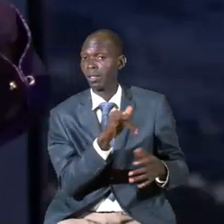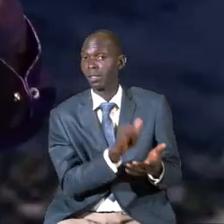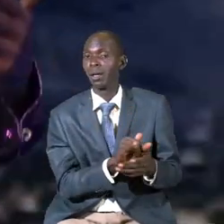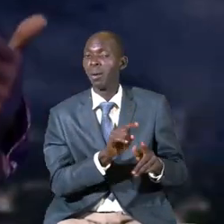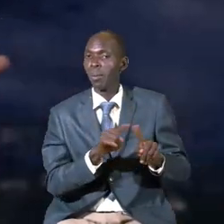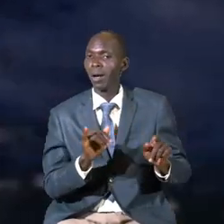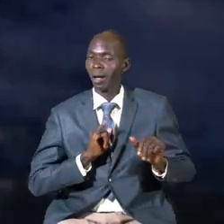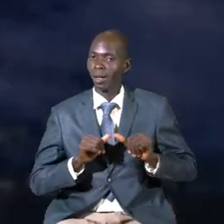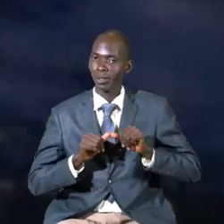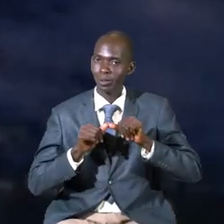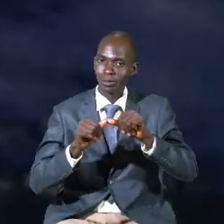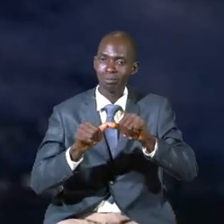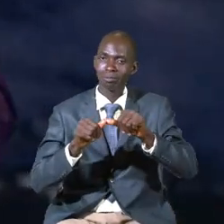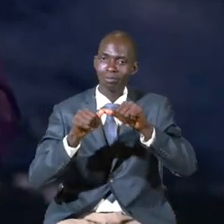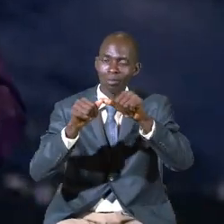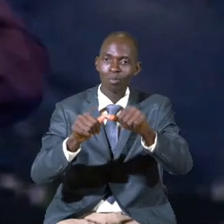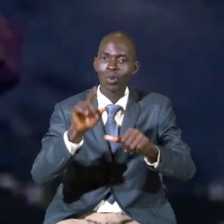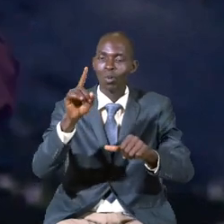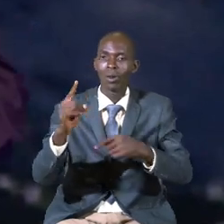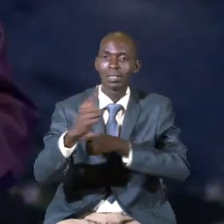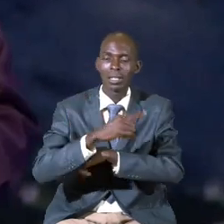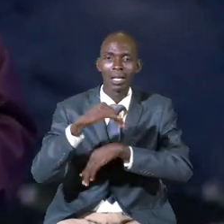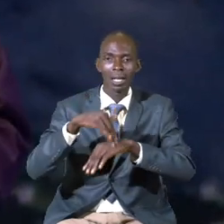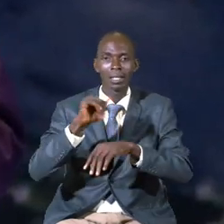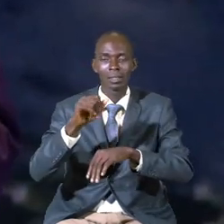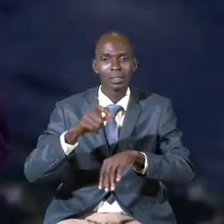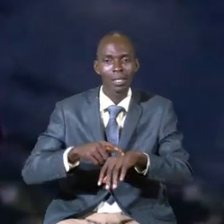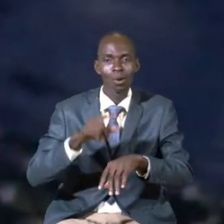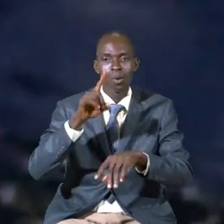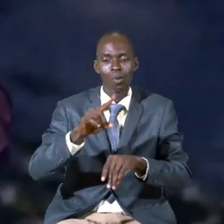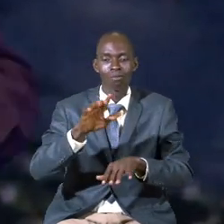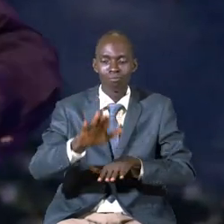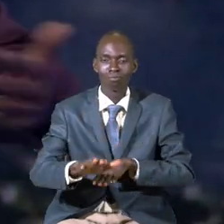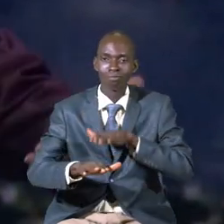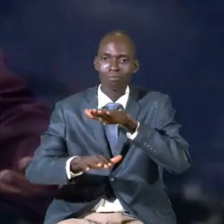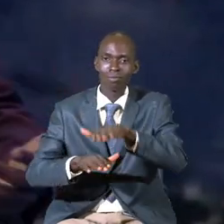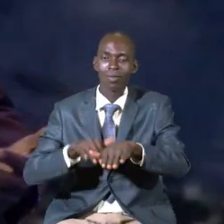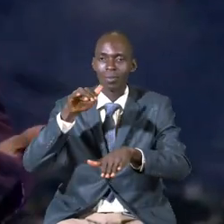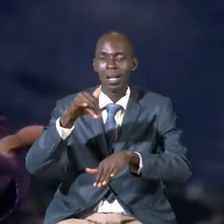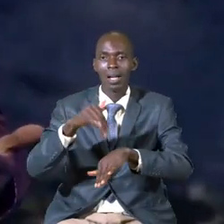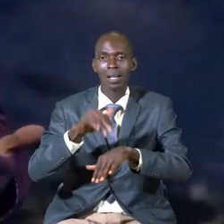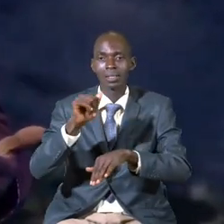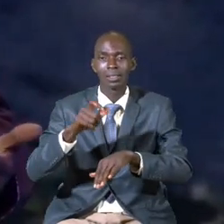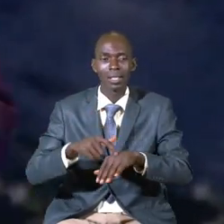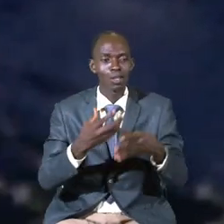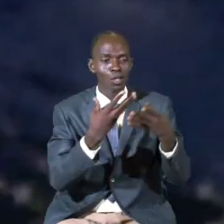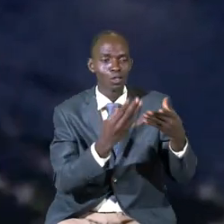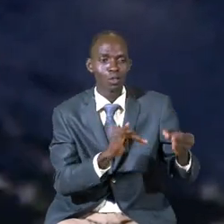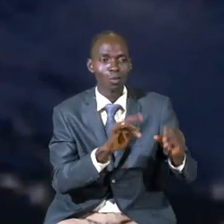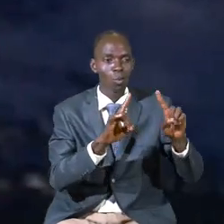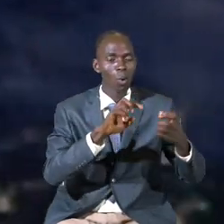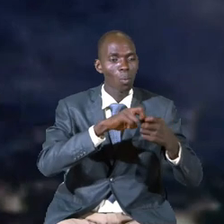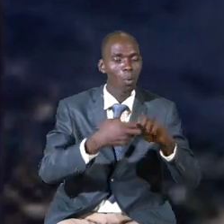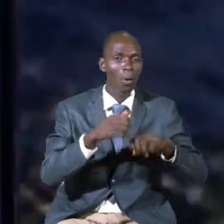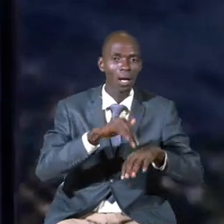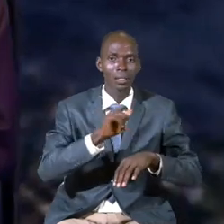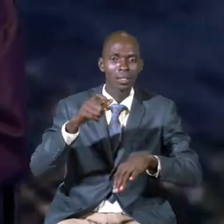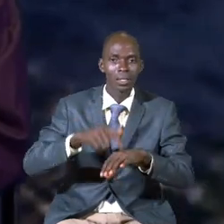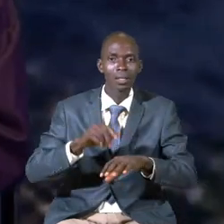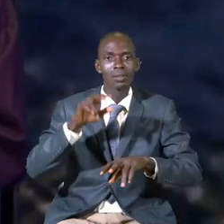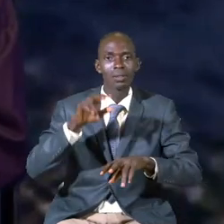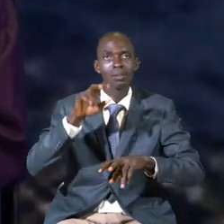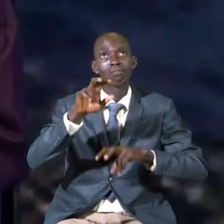one day at a time one step at a time solving one problem at a time climbing the ladder